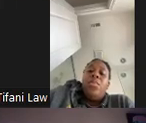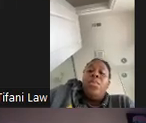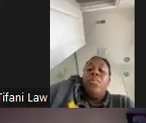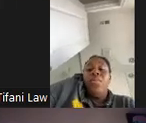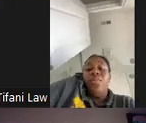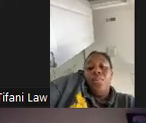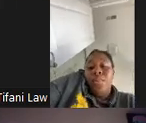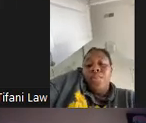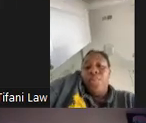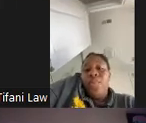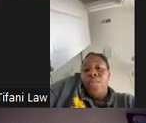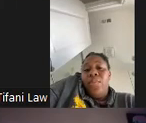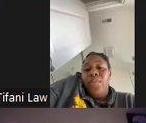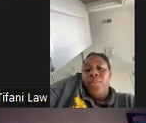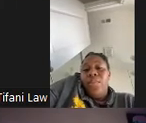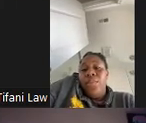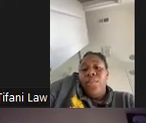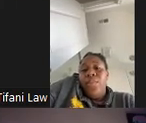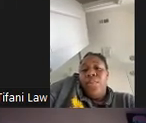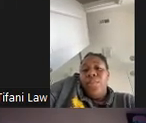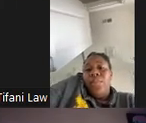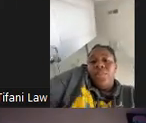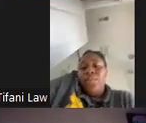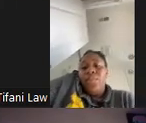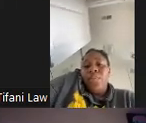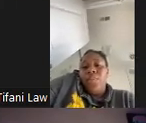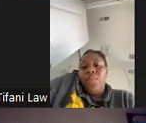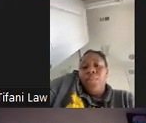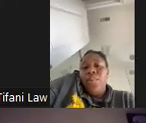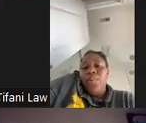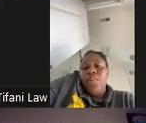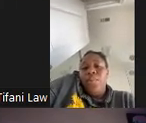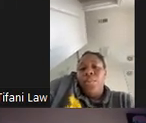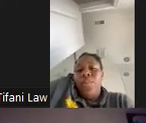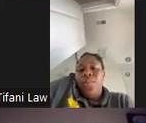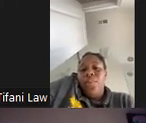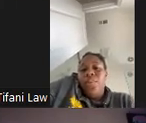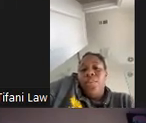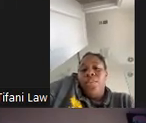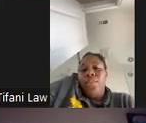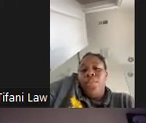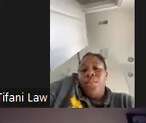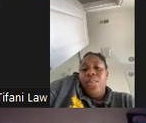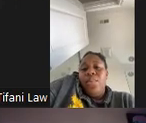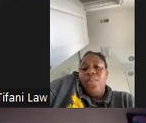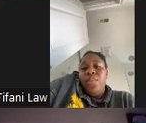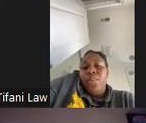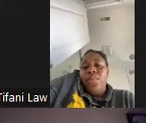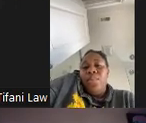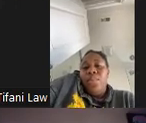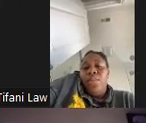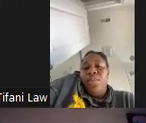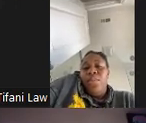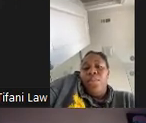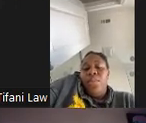this to promote language and to make people speak about what was going on with AIDS. On the bottom left is a